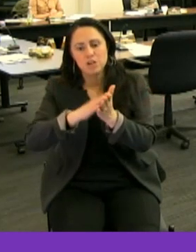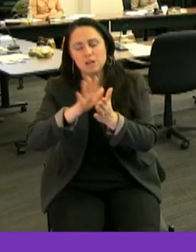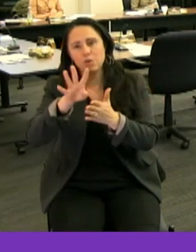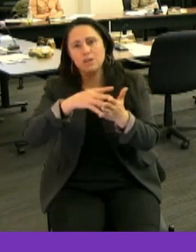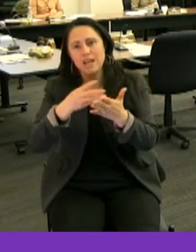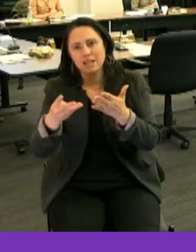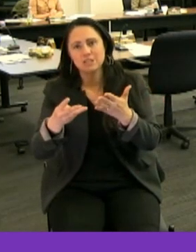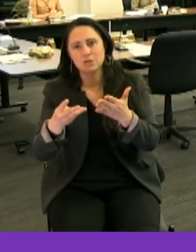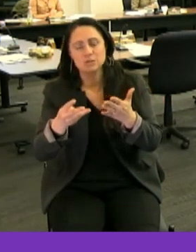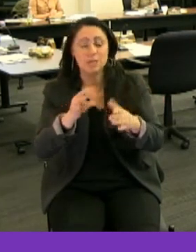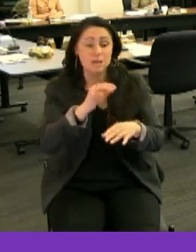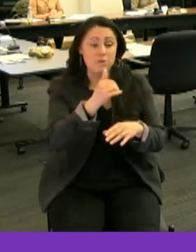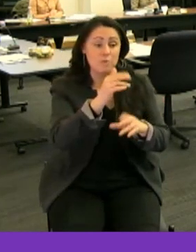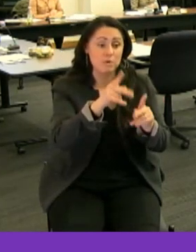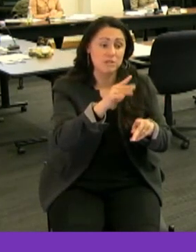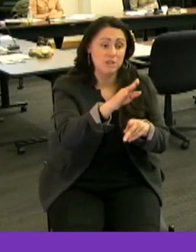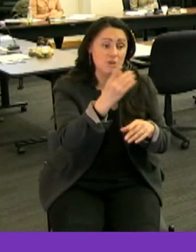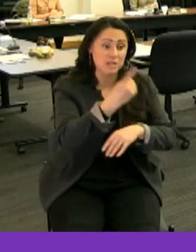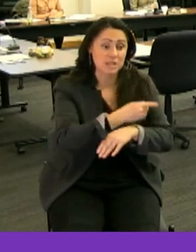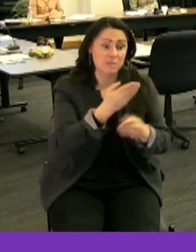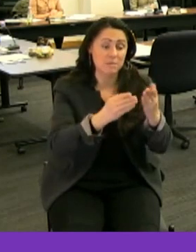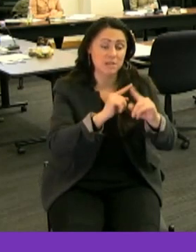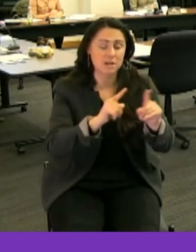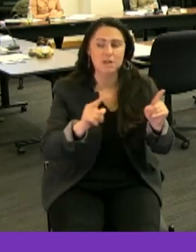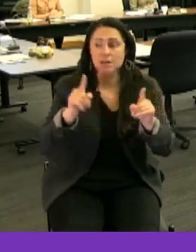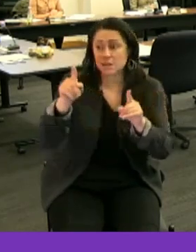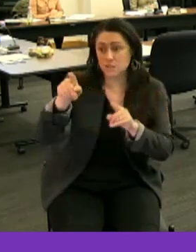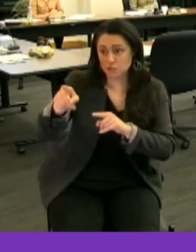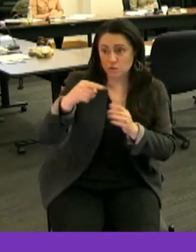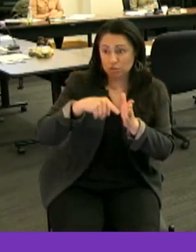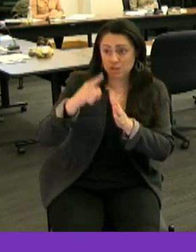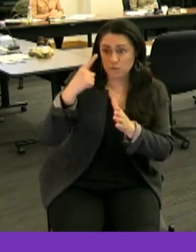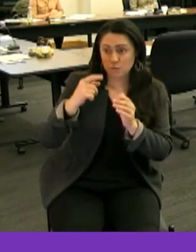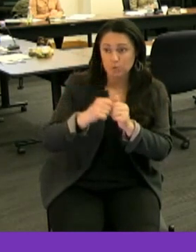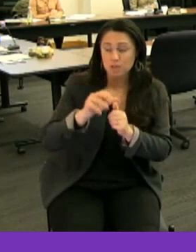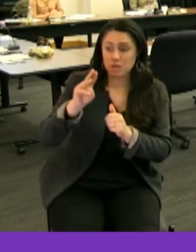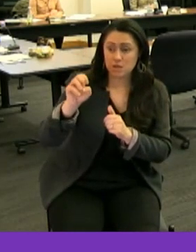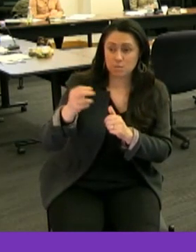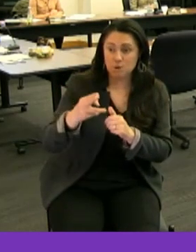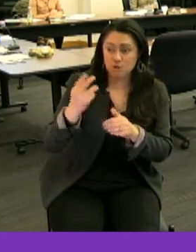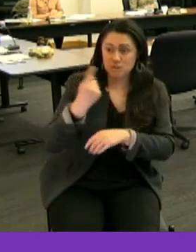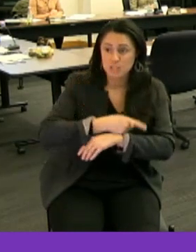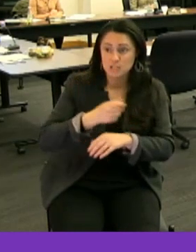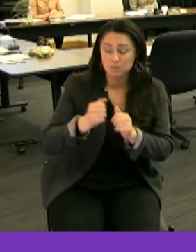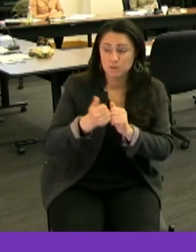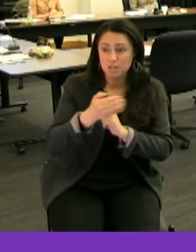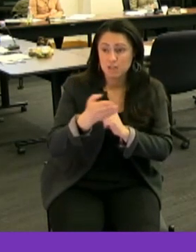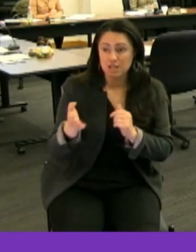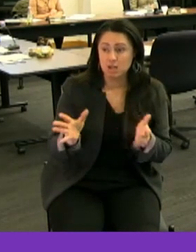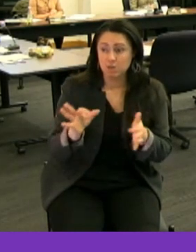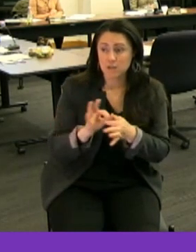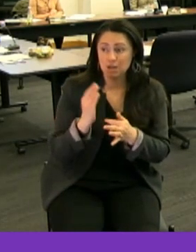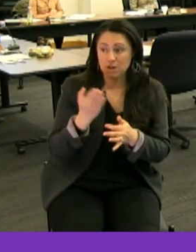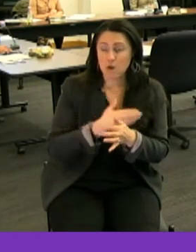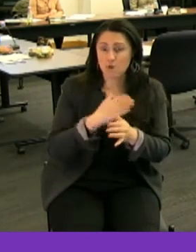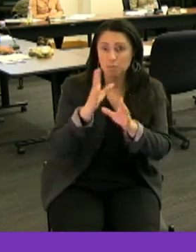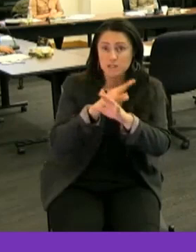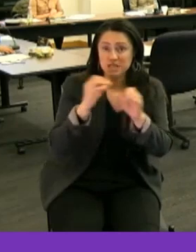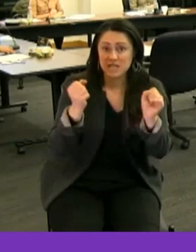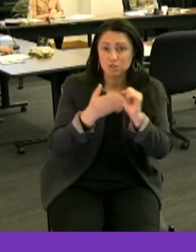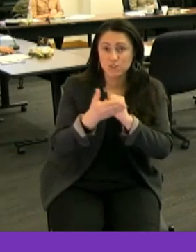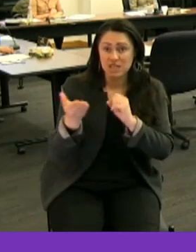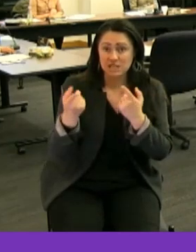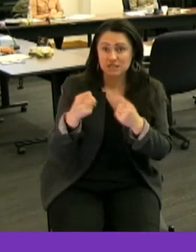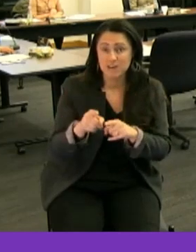dates might be different. Okay, and did you check these as far as the March dates with anything regarding our presidential